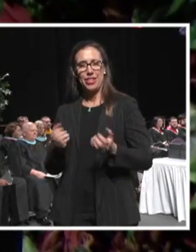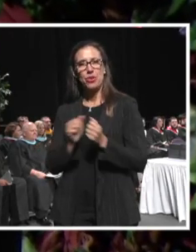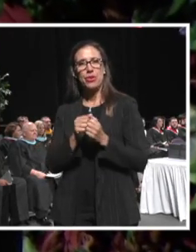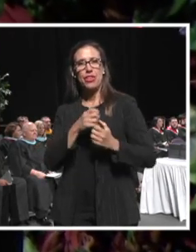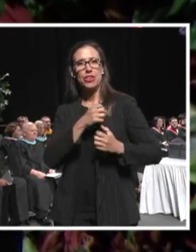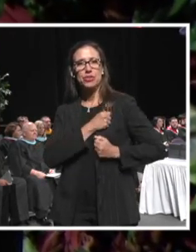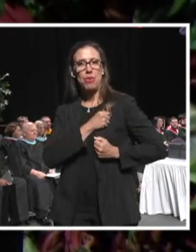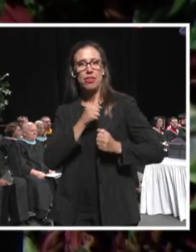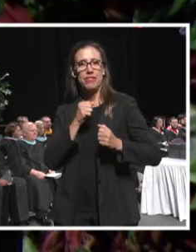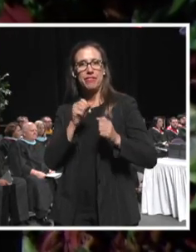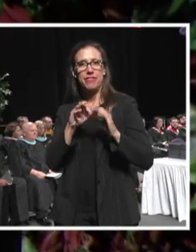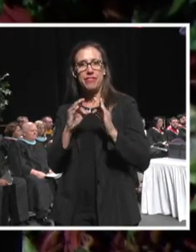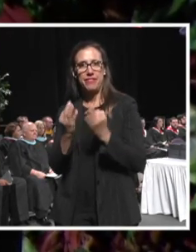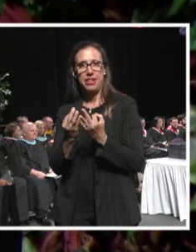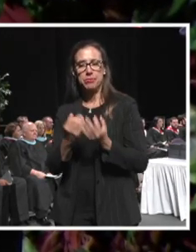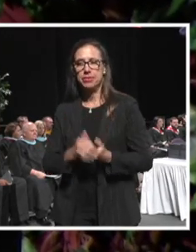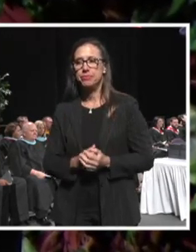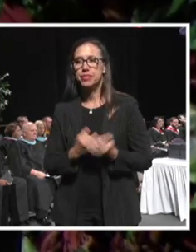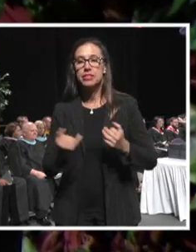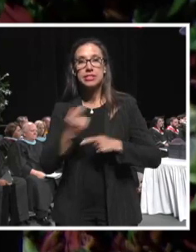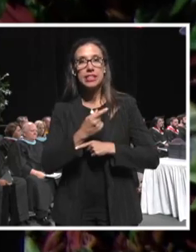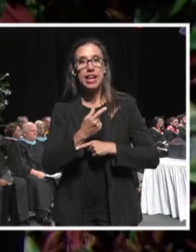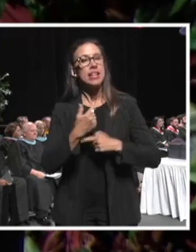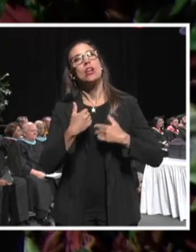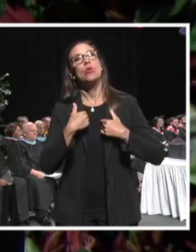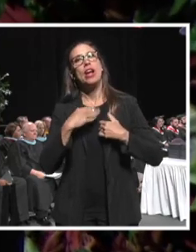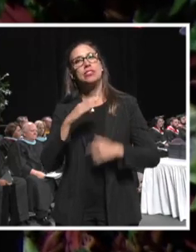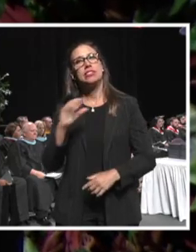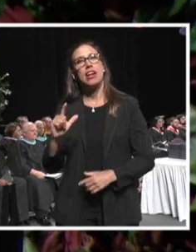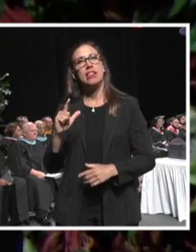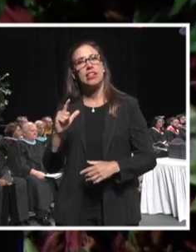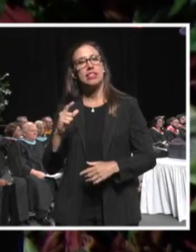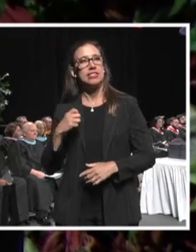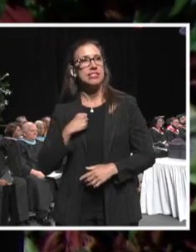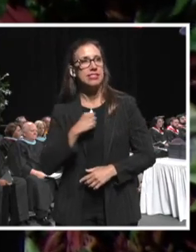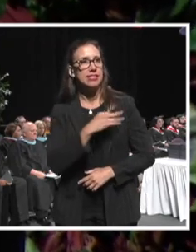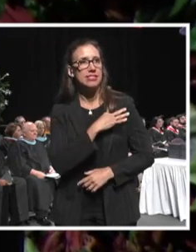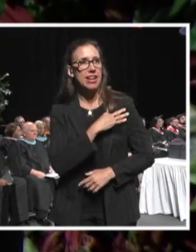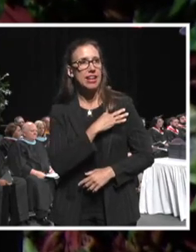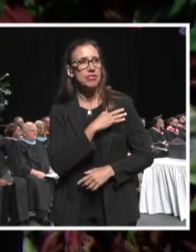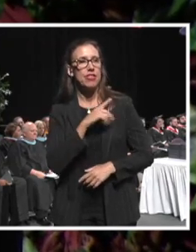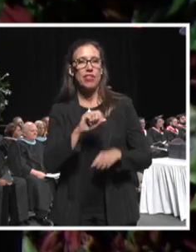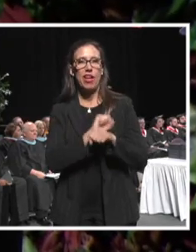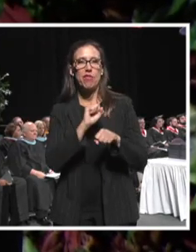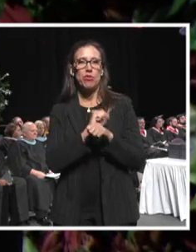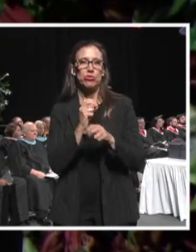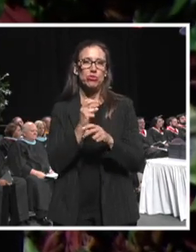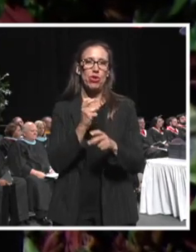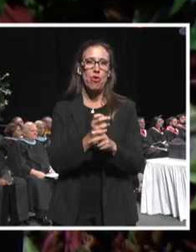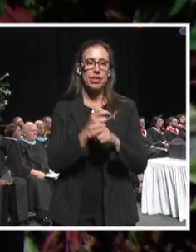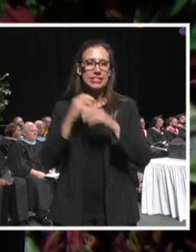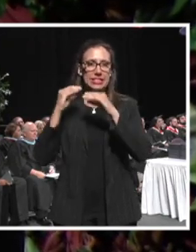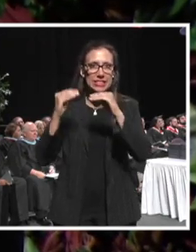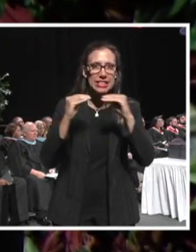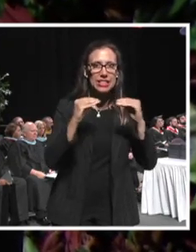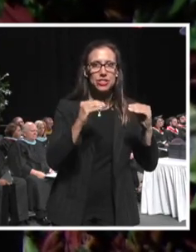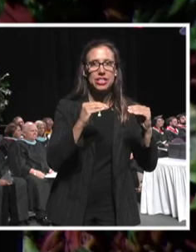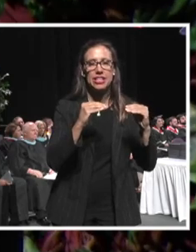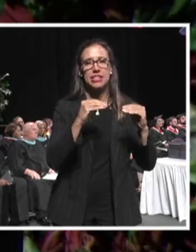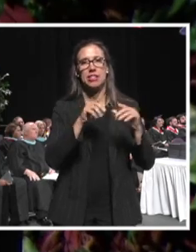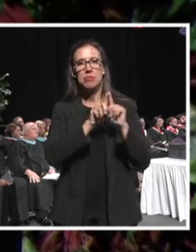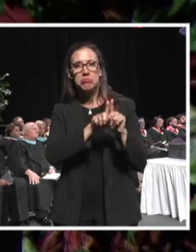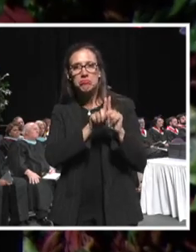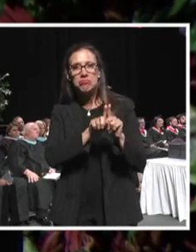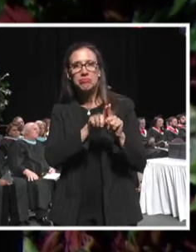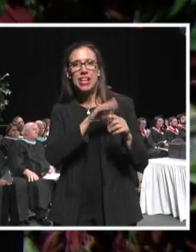family. With us today are members of the Cy Lakes faculty and staff who have worked so hard teaching, tutoring, mentoring,